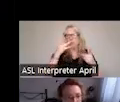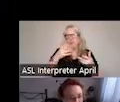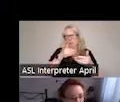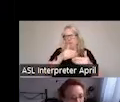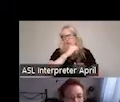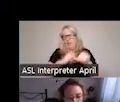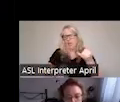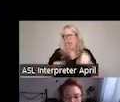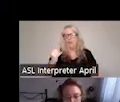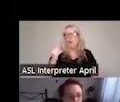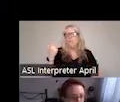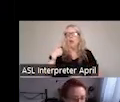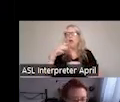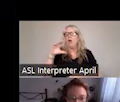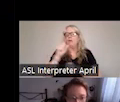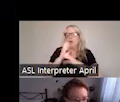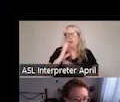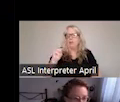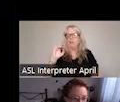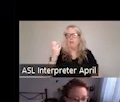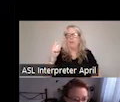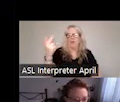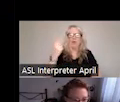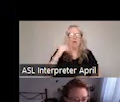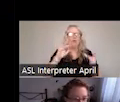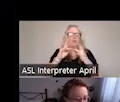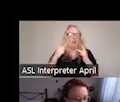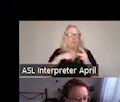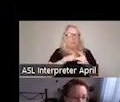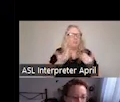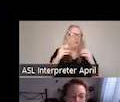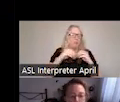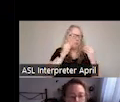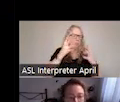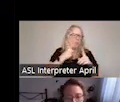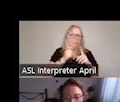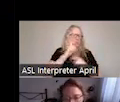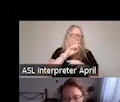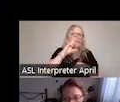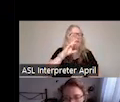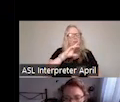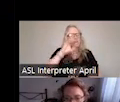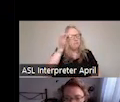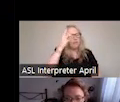colleague Michael about how to contact us and get more resources about the federal health privacy laws.